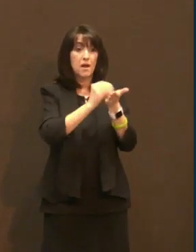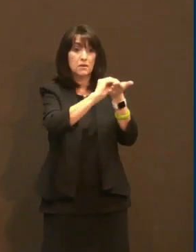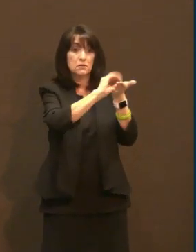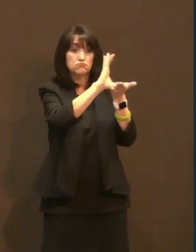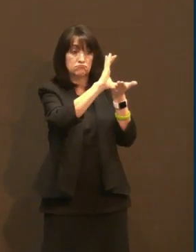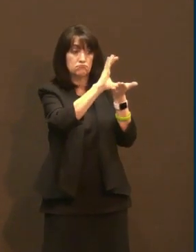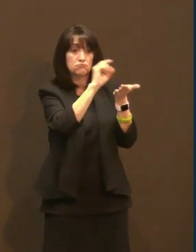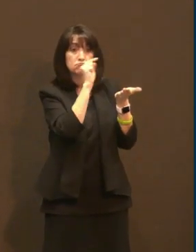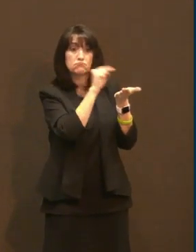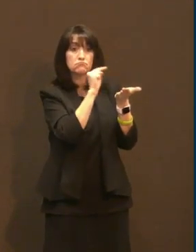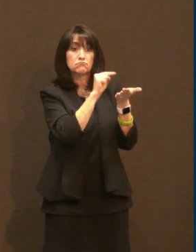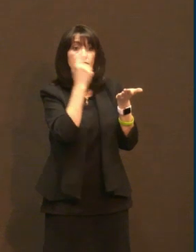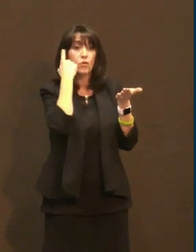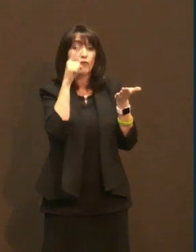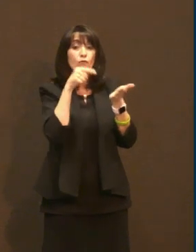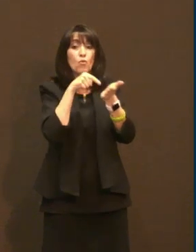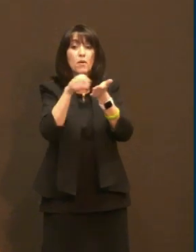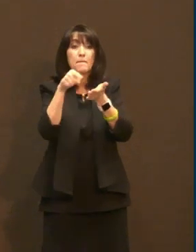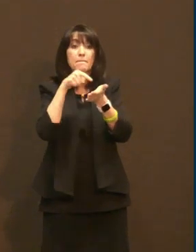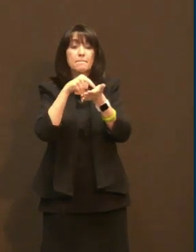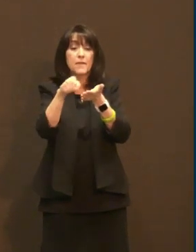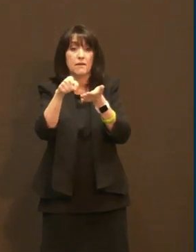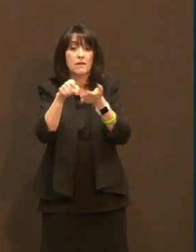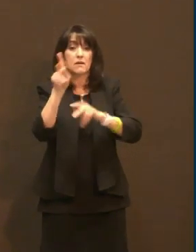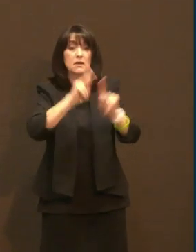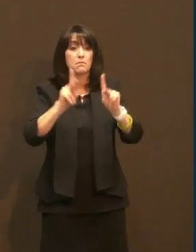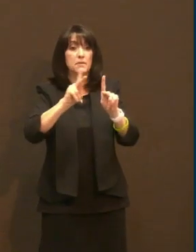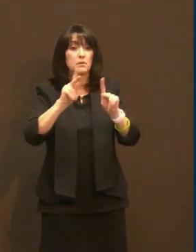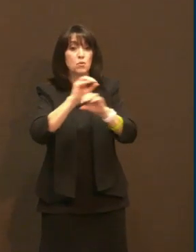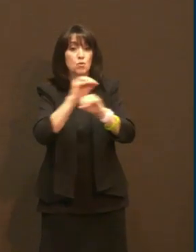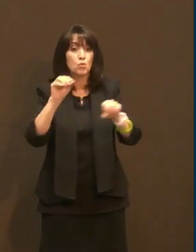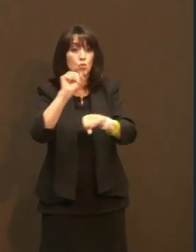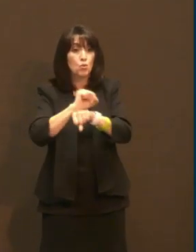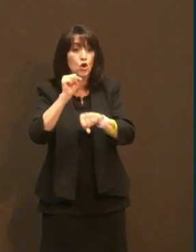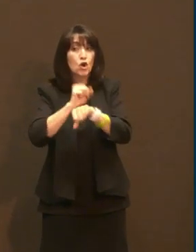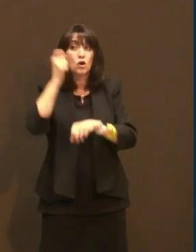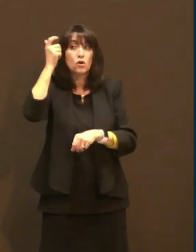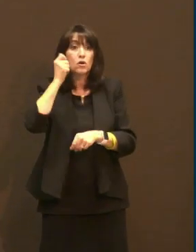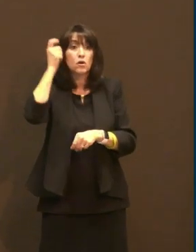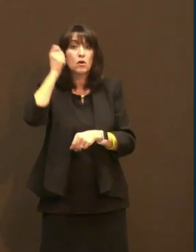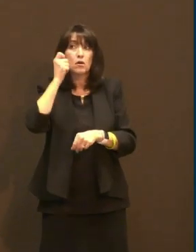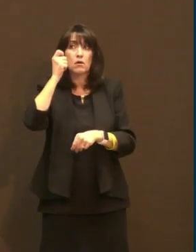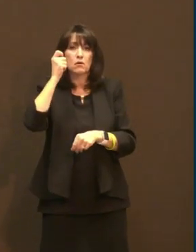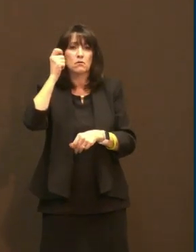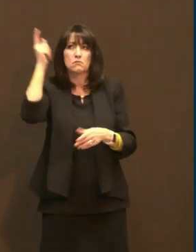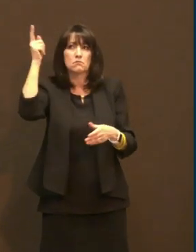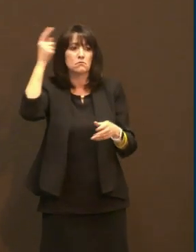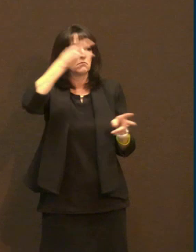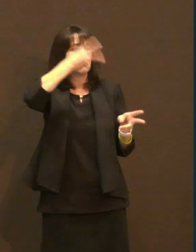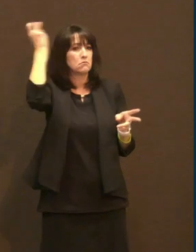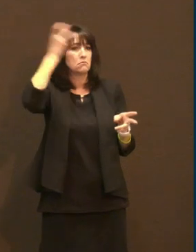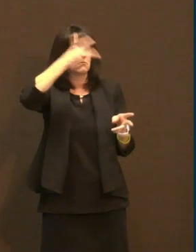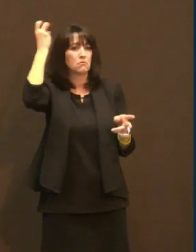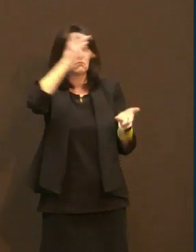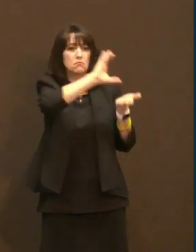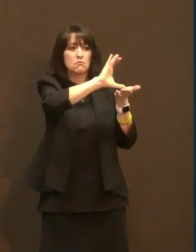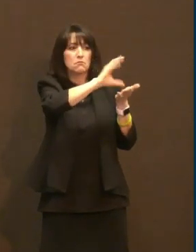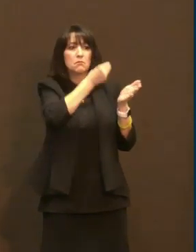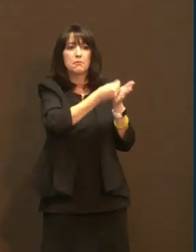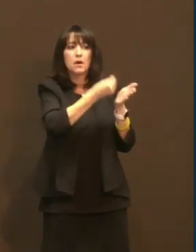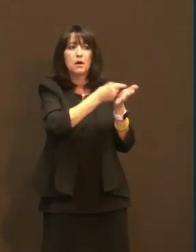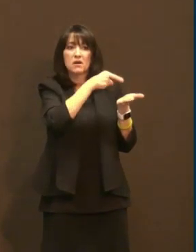How much does Delaware have? And do we have any idea how many more weeks the state could continue to pay out under the current circumstances? Yeah, I don't know